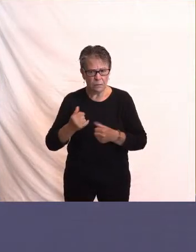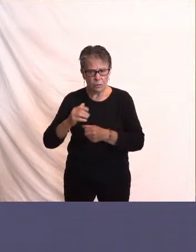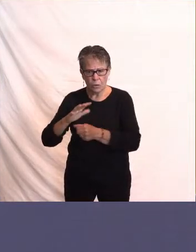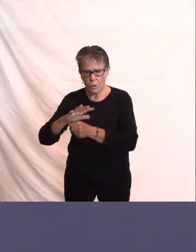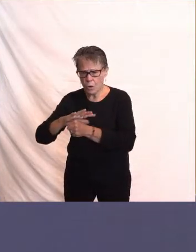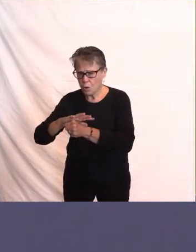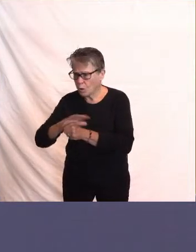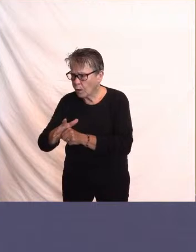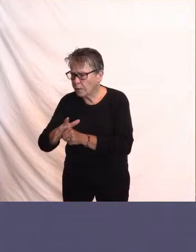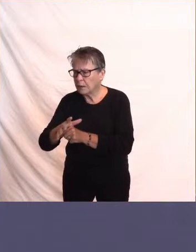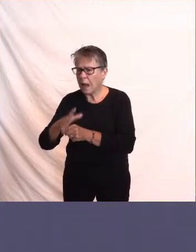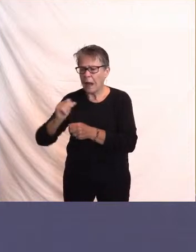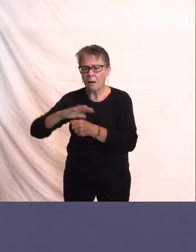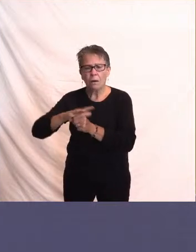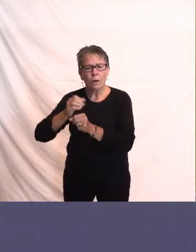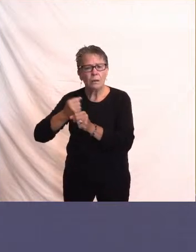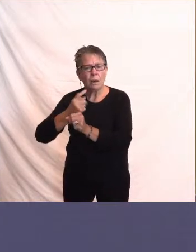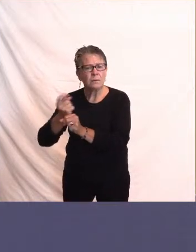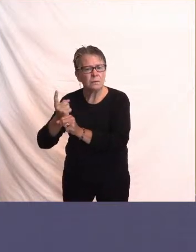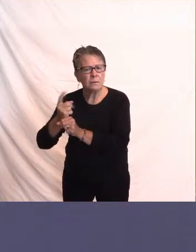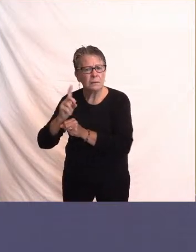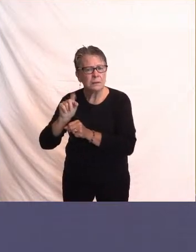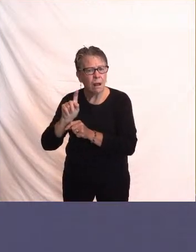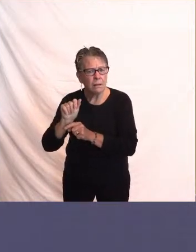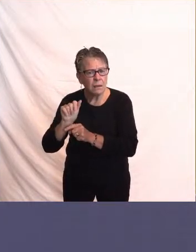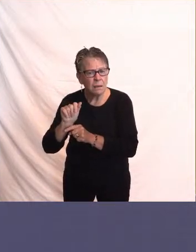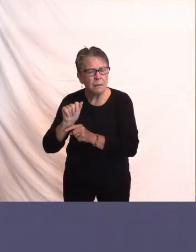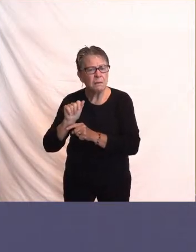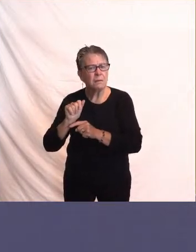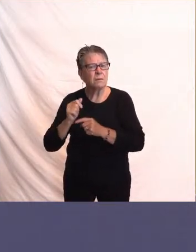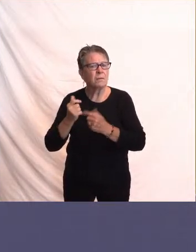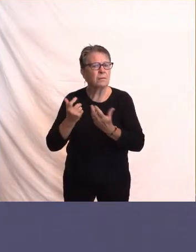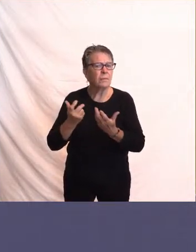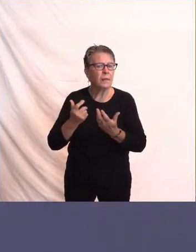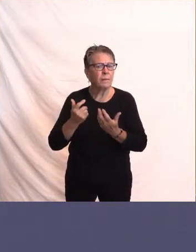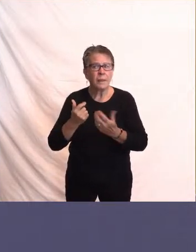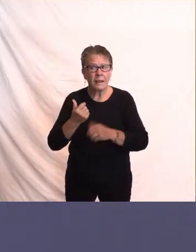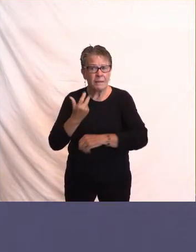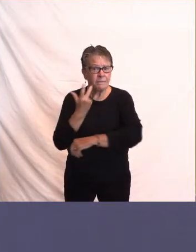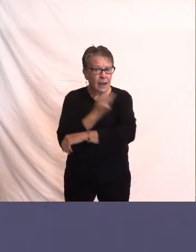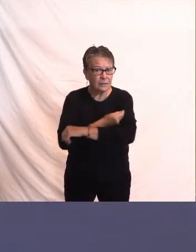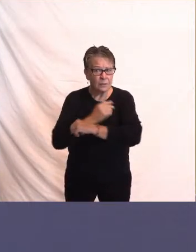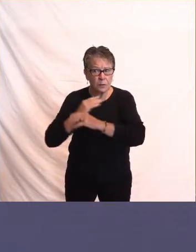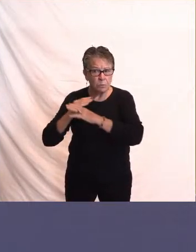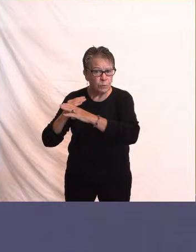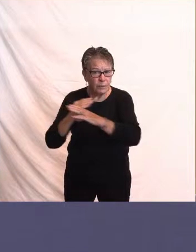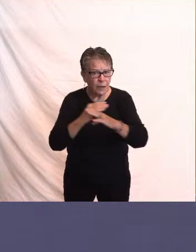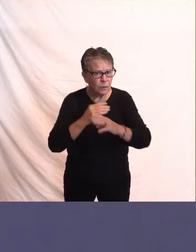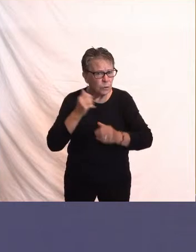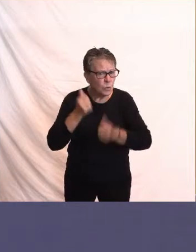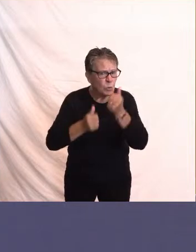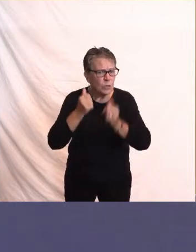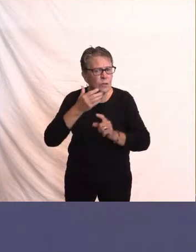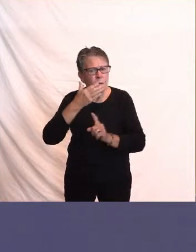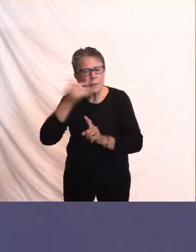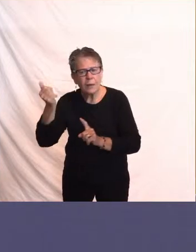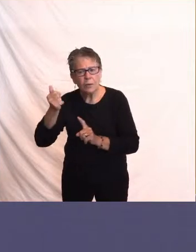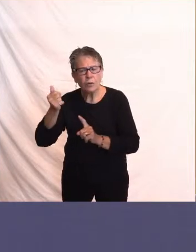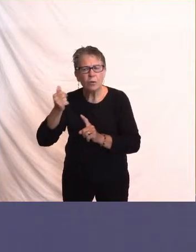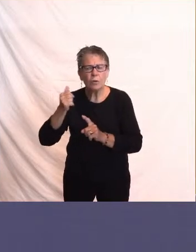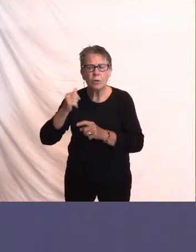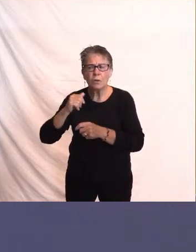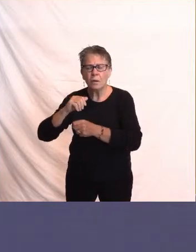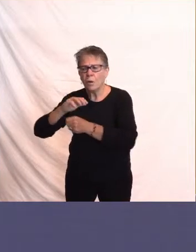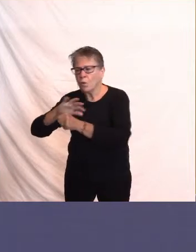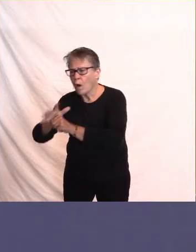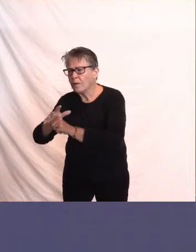less effective? How can you explain that? And what's your new goal for full vaccination now? Is it 80? Is it 90? Thank you. Again,